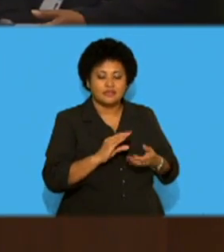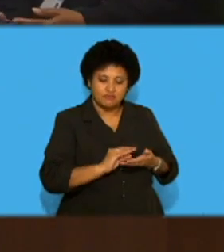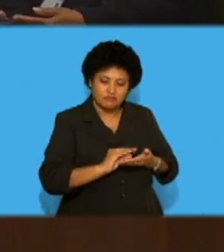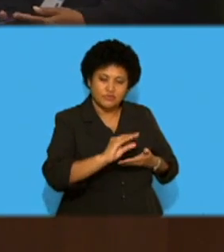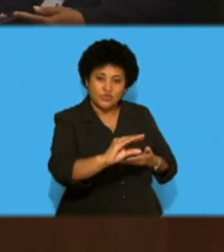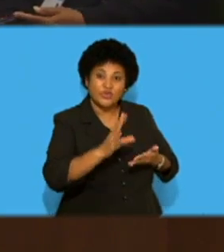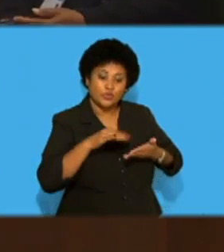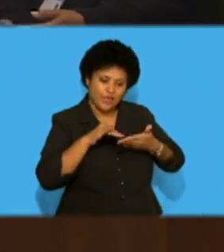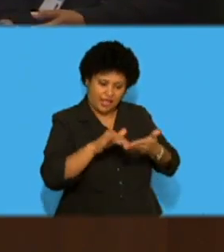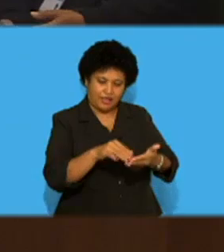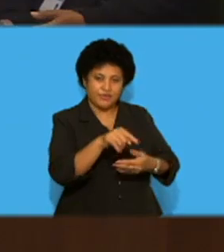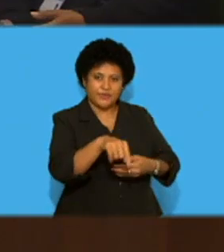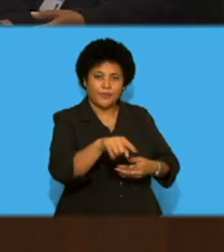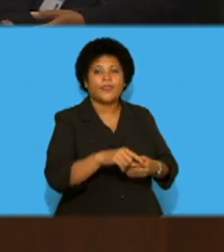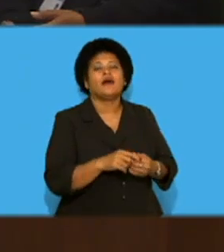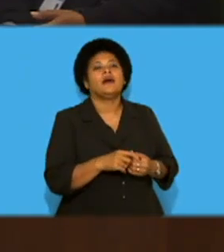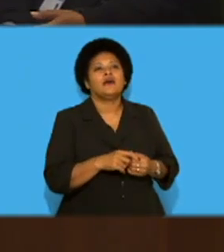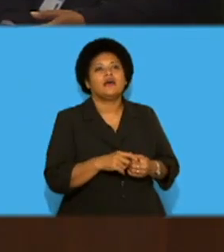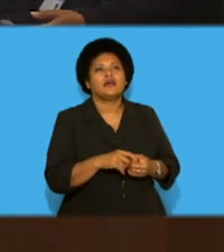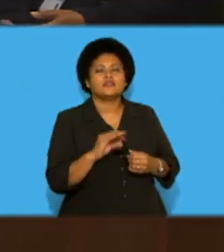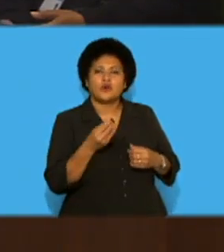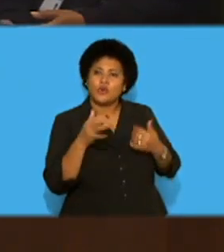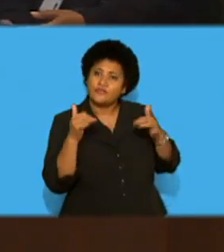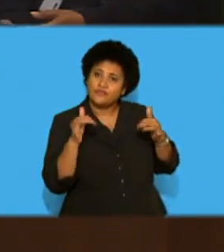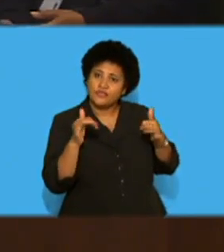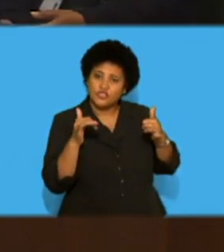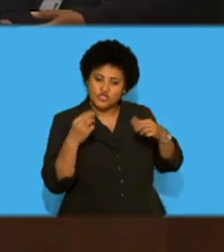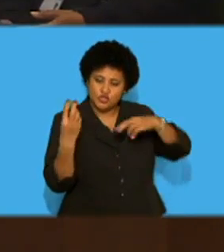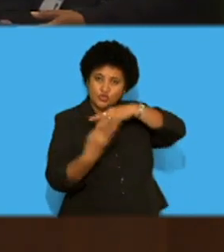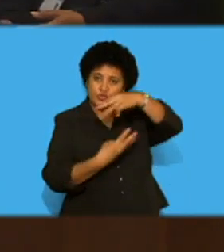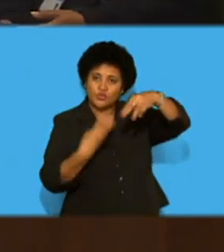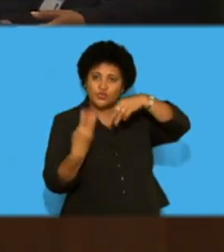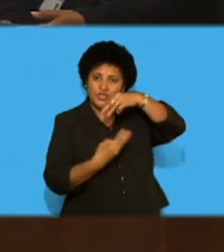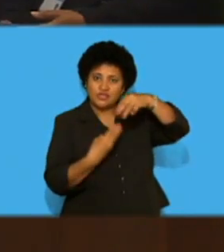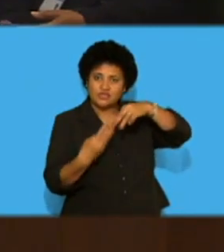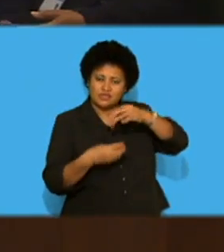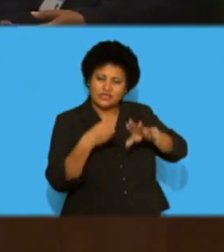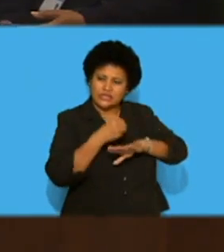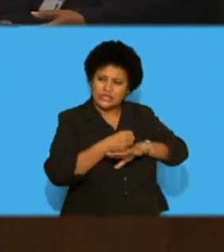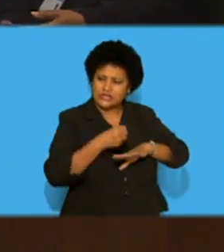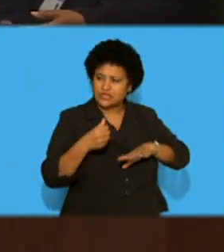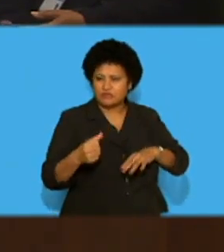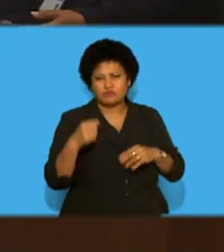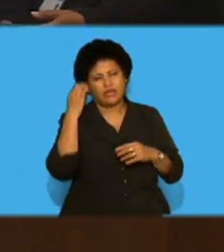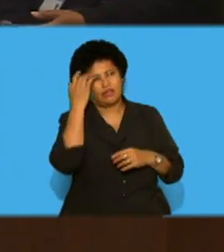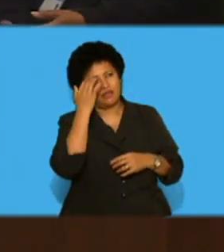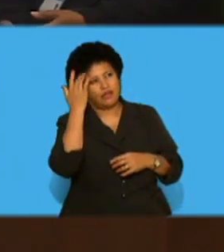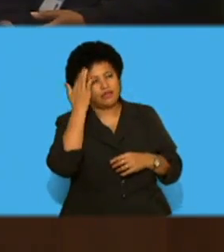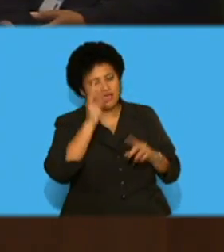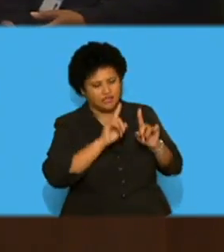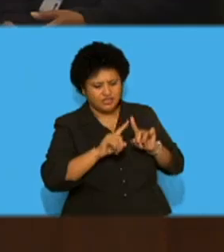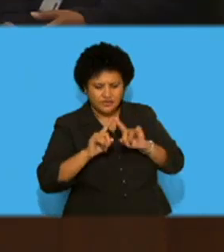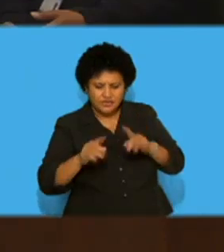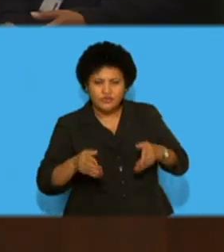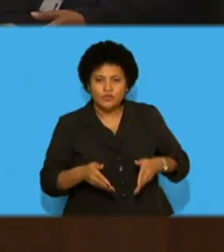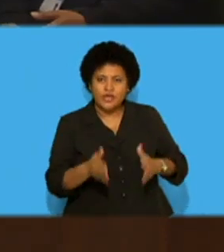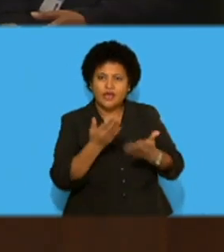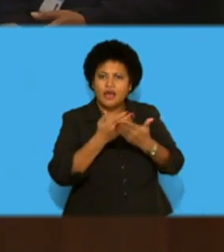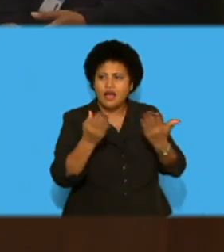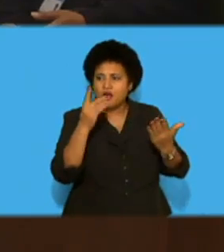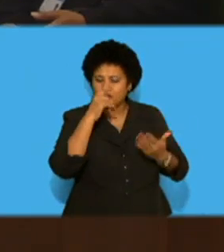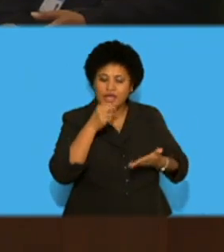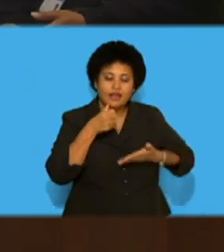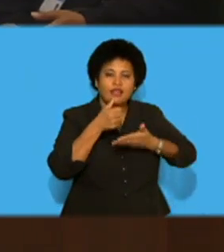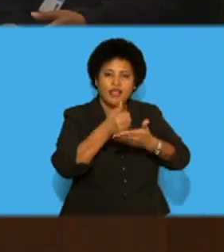after Cyclone Winston, the government has been looking at a number of areas as to how we can assist the different sectors within the Fijian